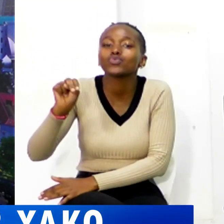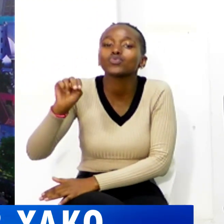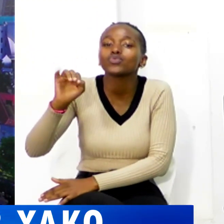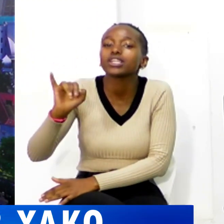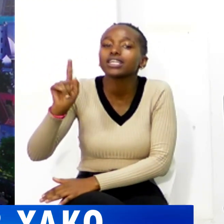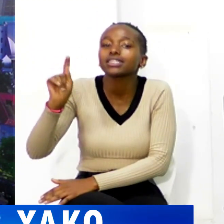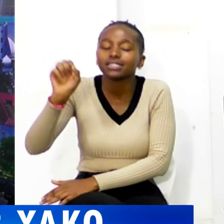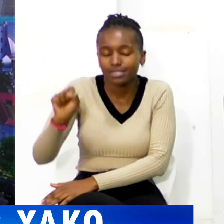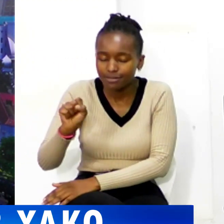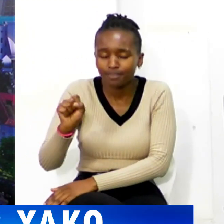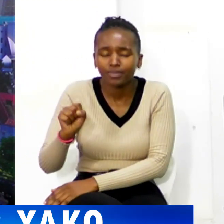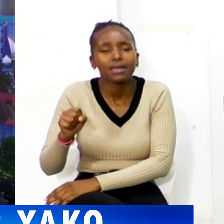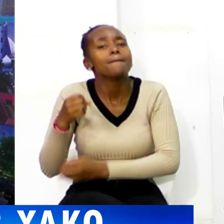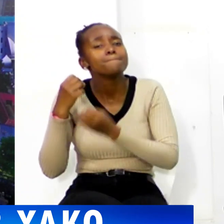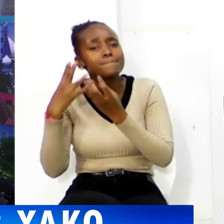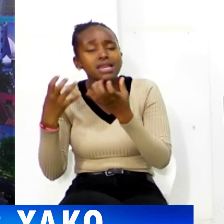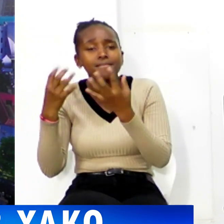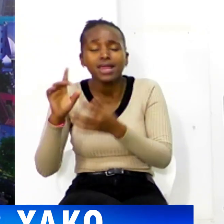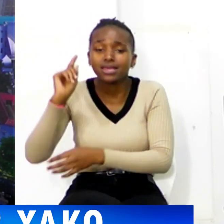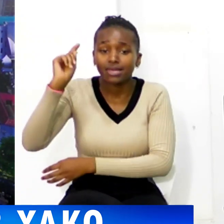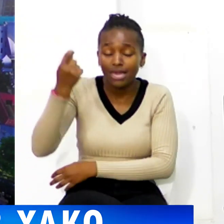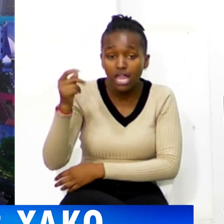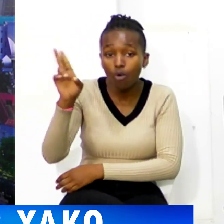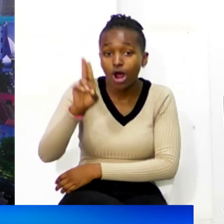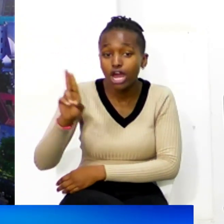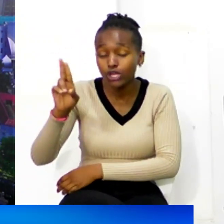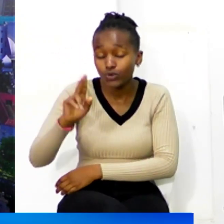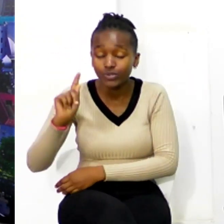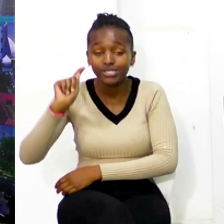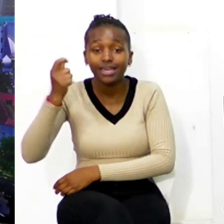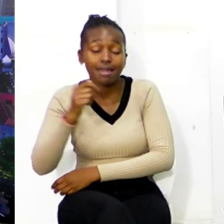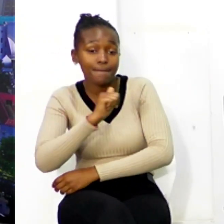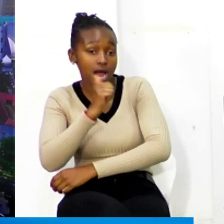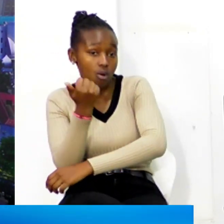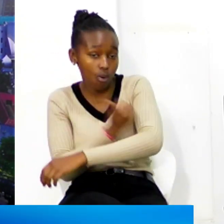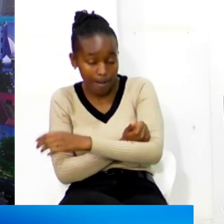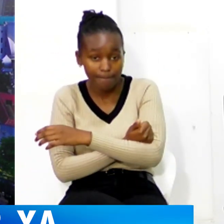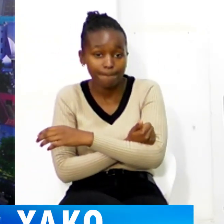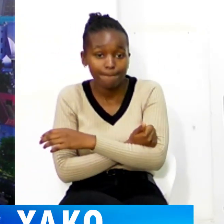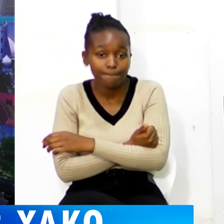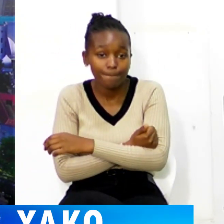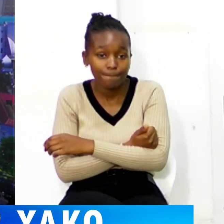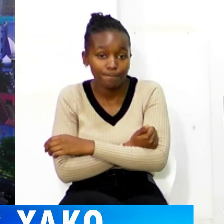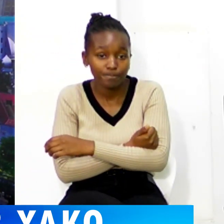time, most Kenyans use the Kenya Power